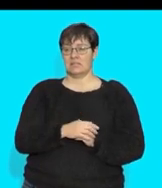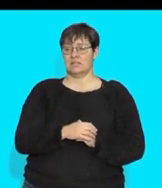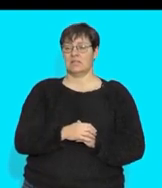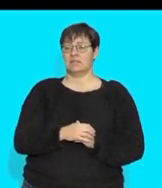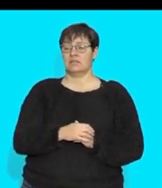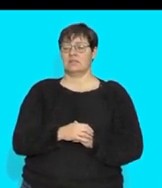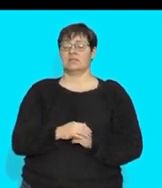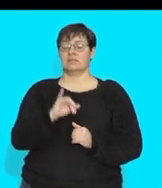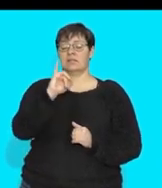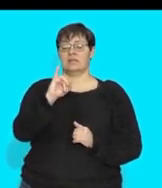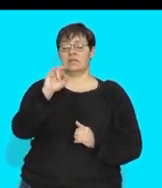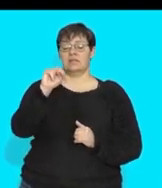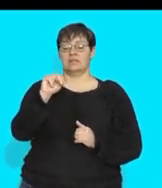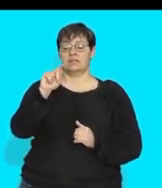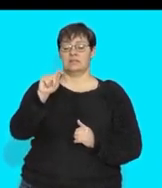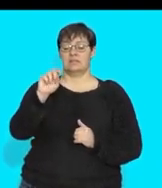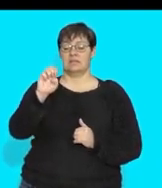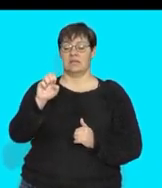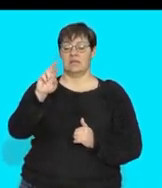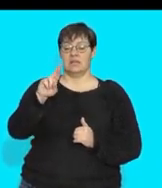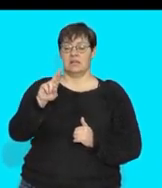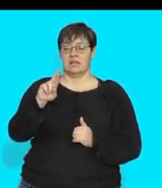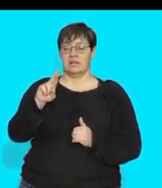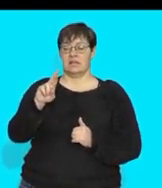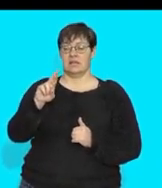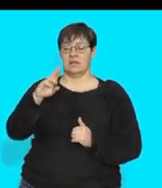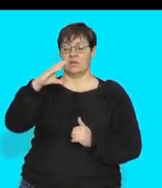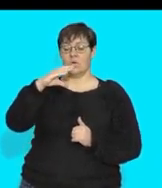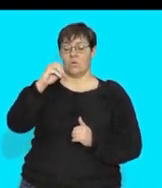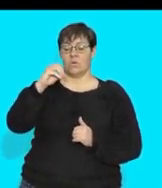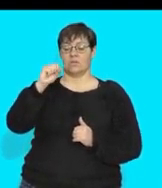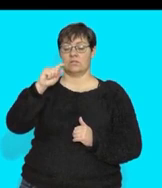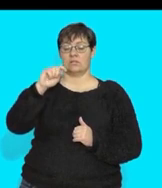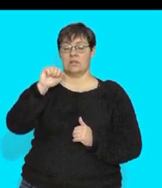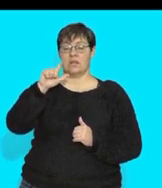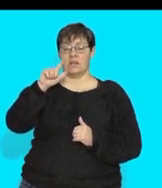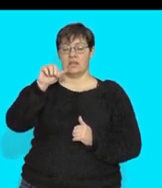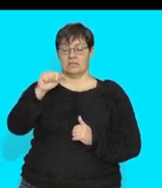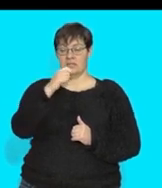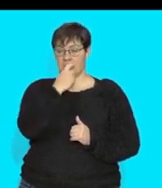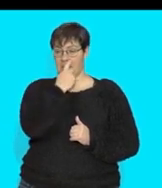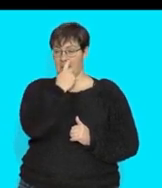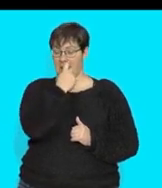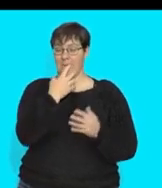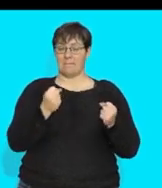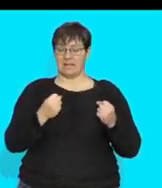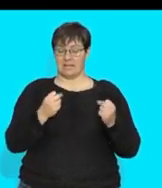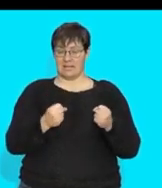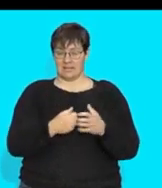letter, the name is going to be my intercostals muscles.